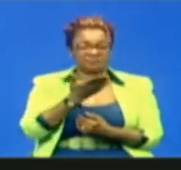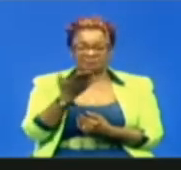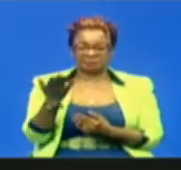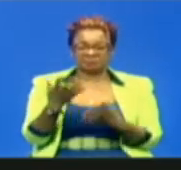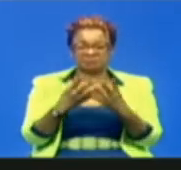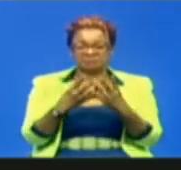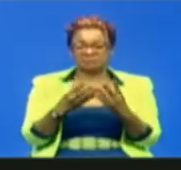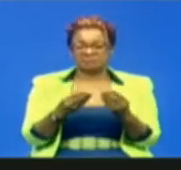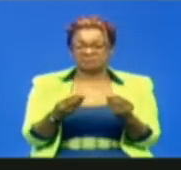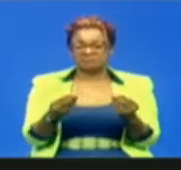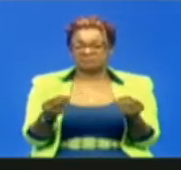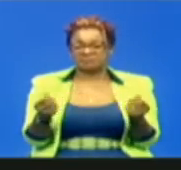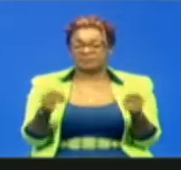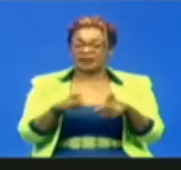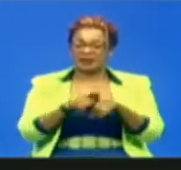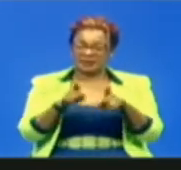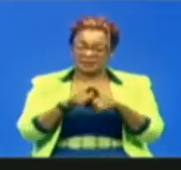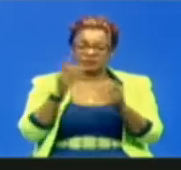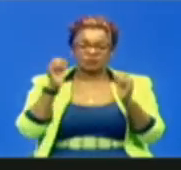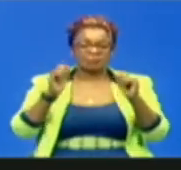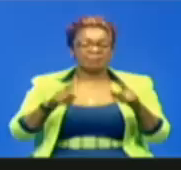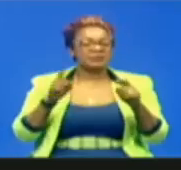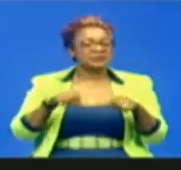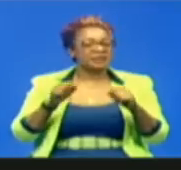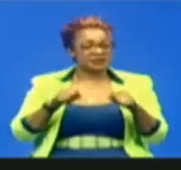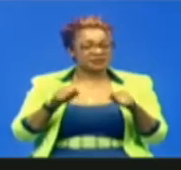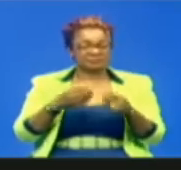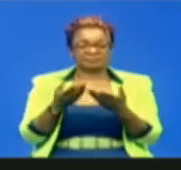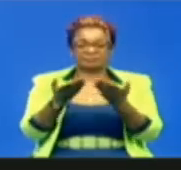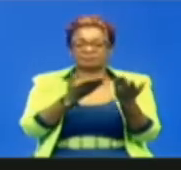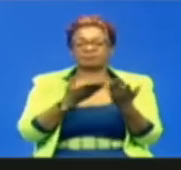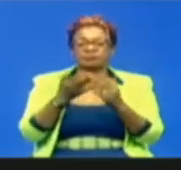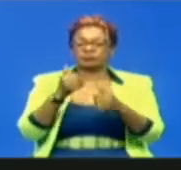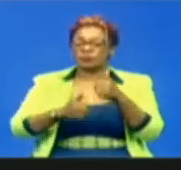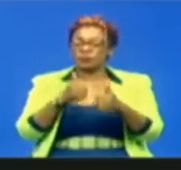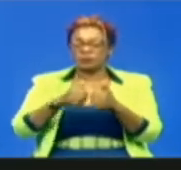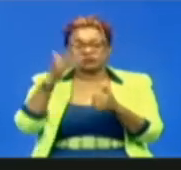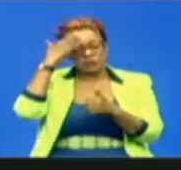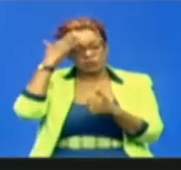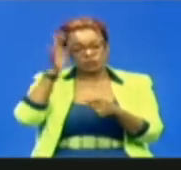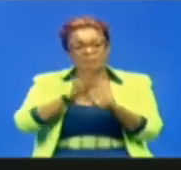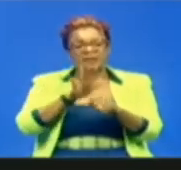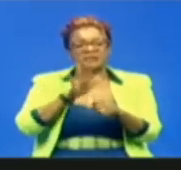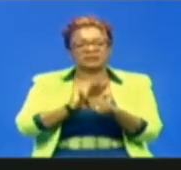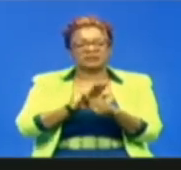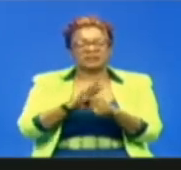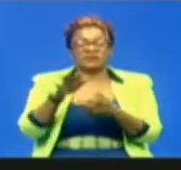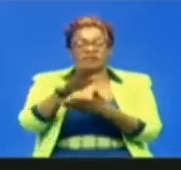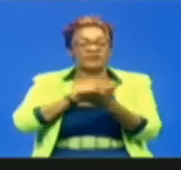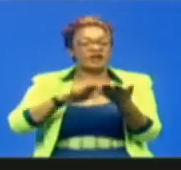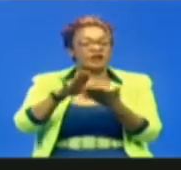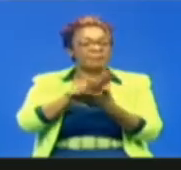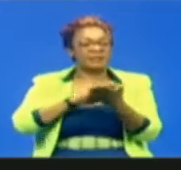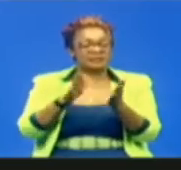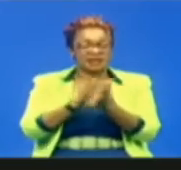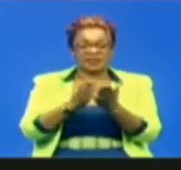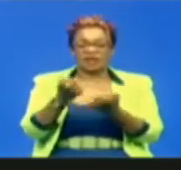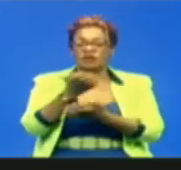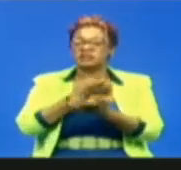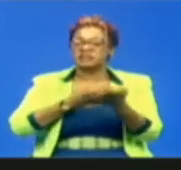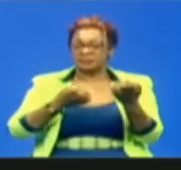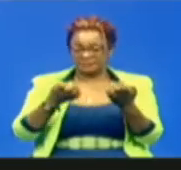disappearing. I'm sure you might agree. A fading of the country's beauty, if you may, which unknown to many, means doom for the environment and the ecosystem.